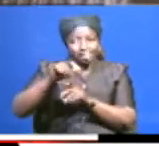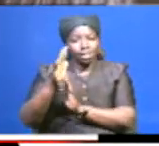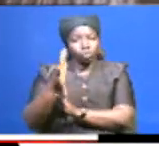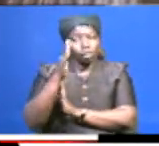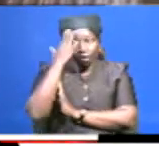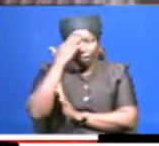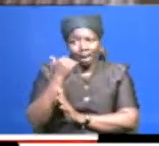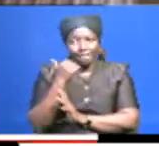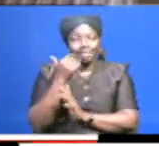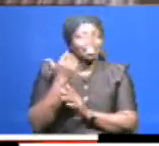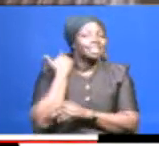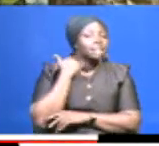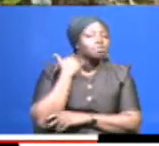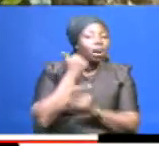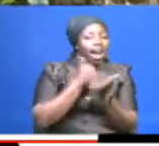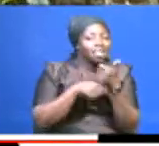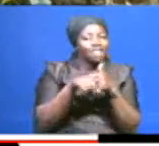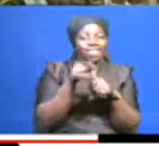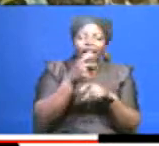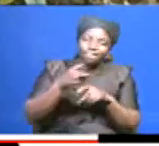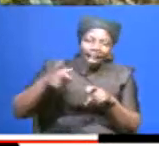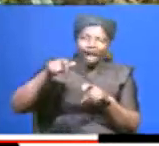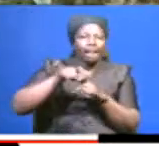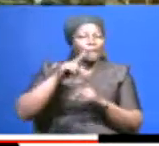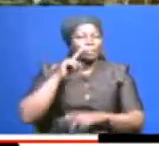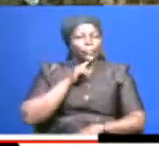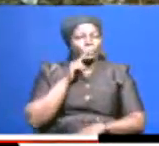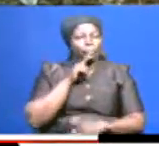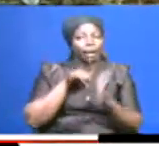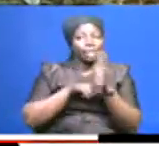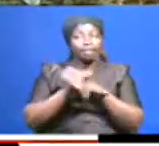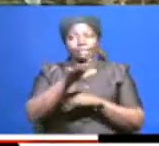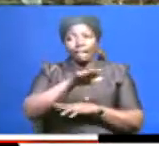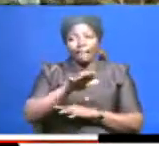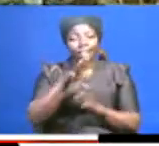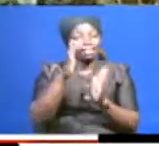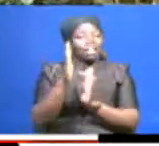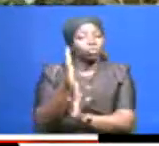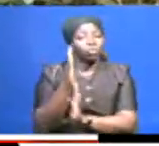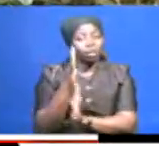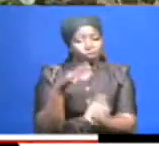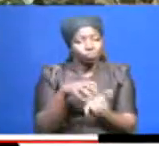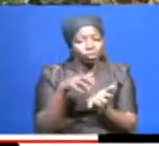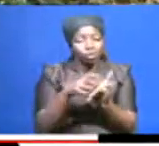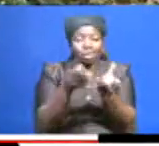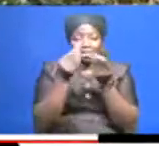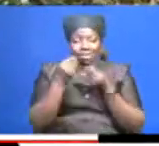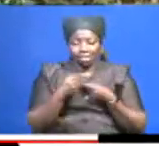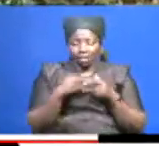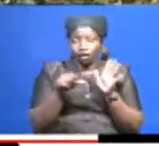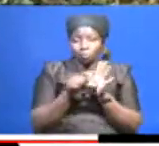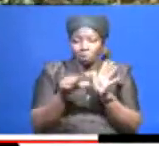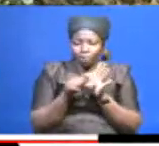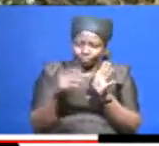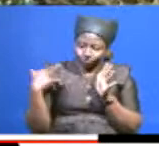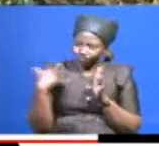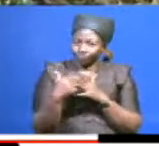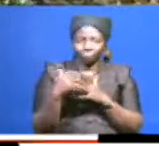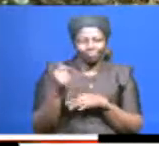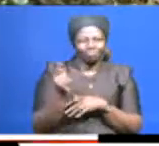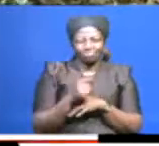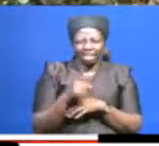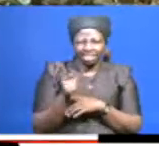spike in criminal activities in the area. Hali ya usalama imekuwa ikitutatiza kwa miezi kadhaa sasa. Nasikia